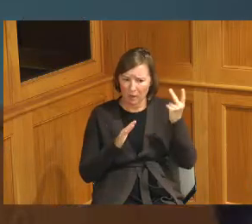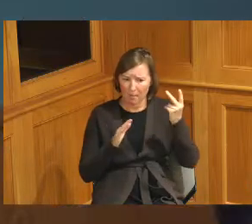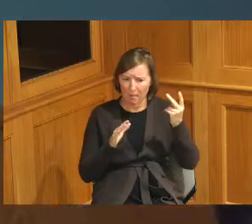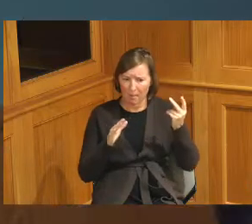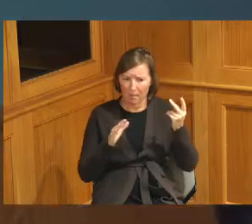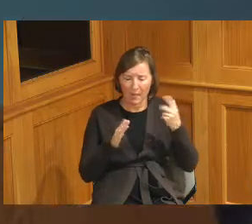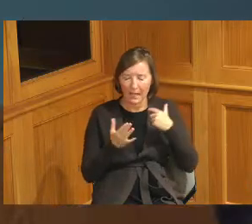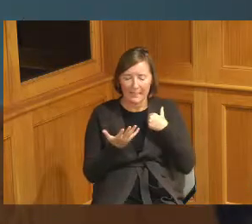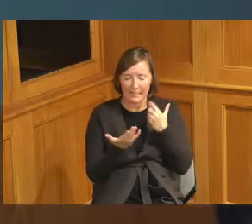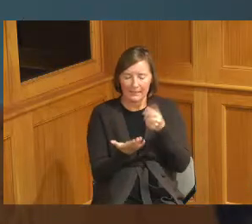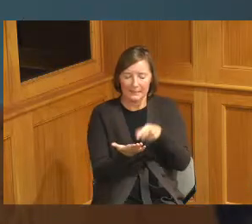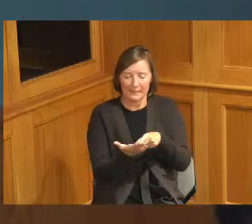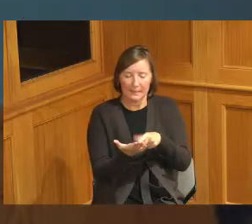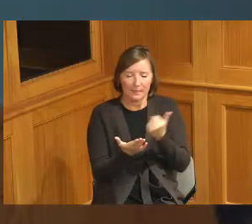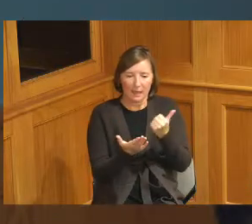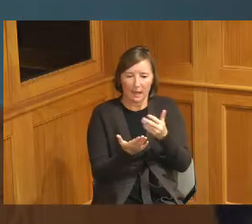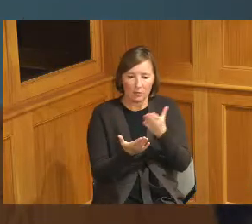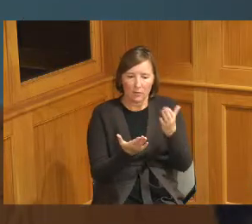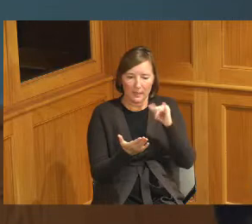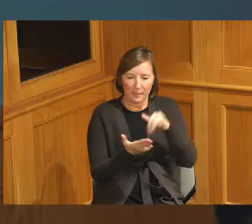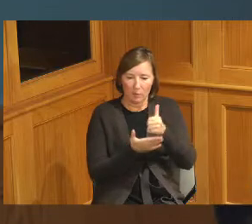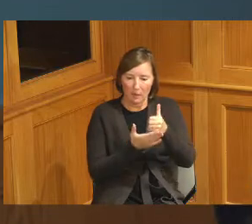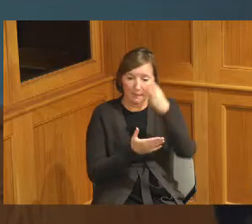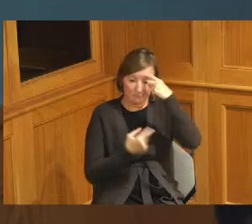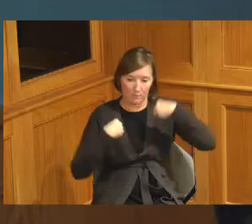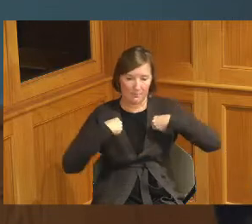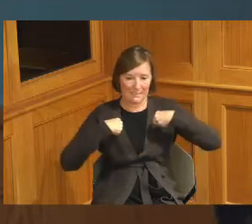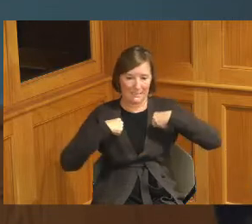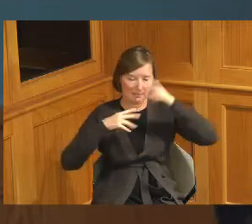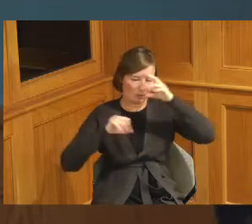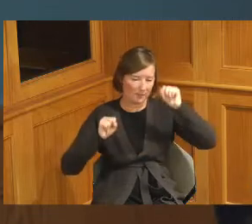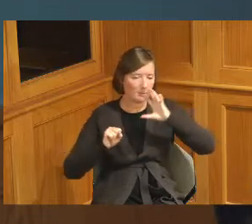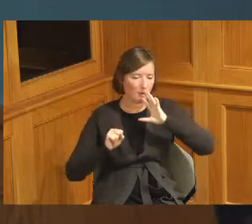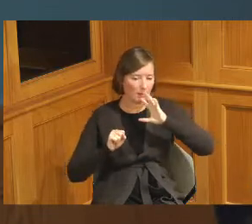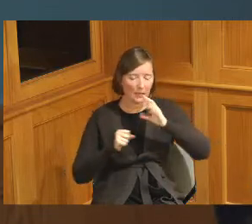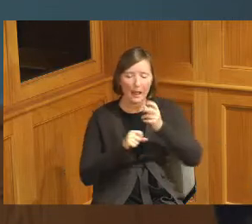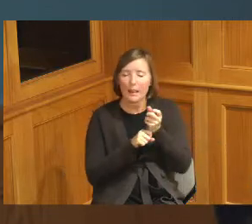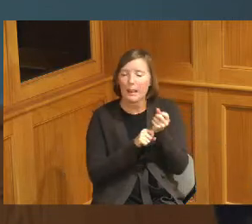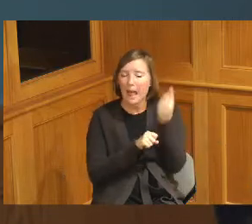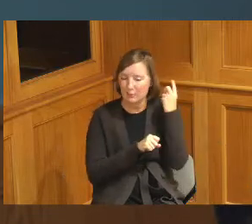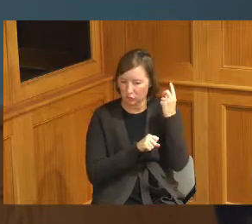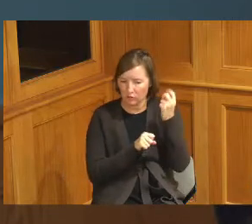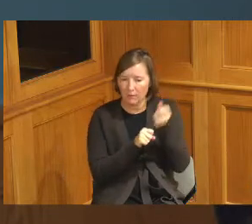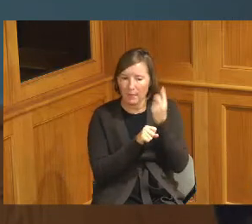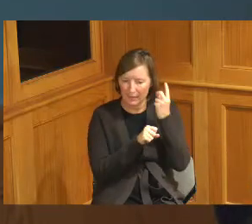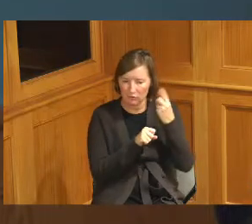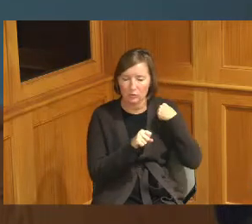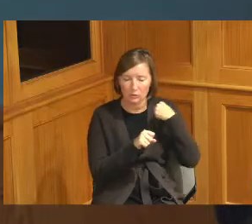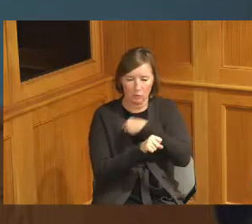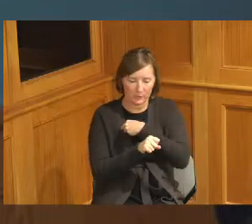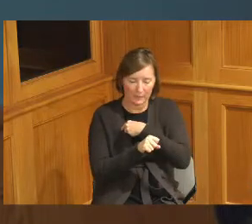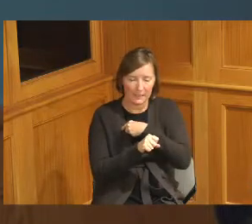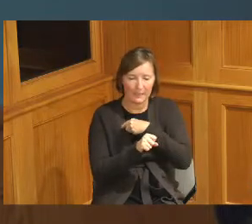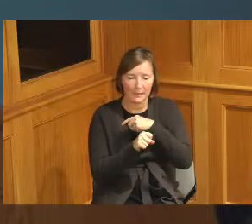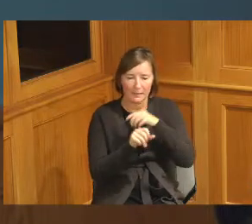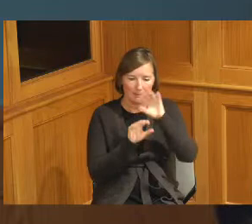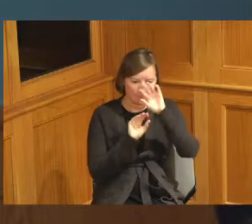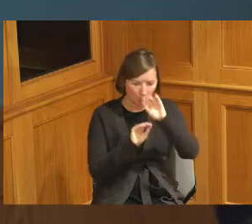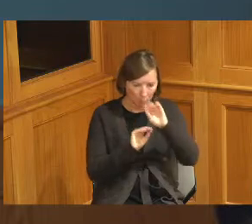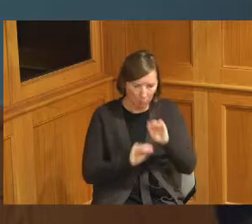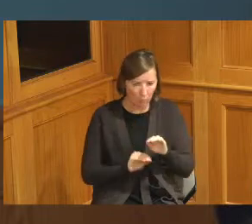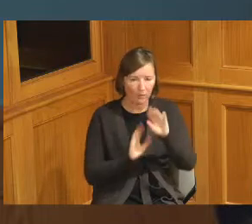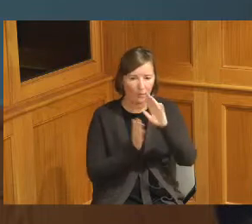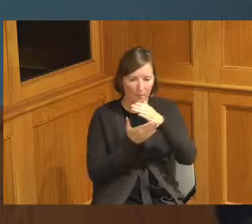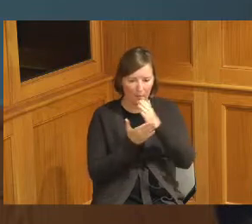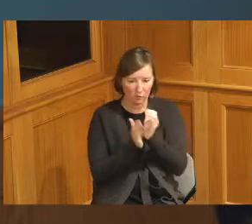there. The other thing that will help for me, and I asked for this last year, when we put these things in our